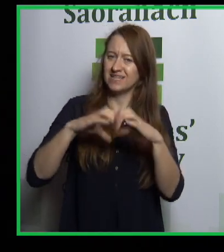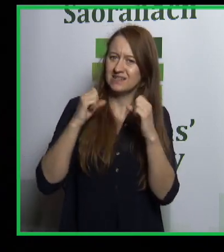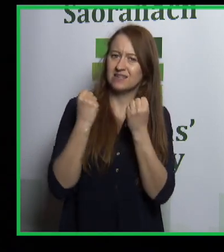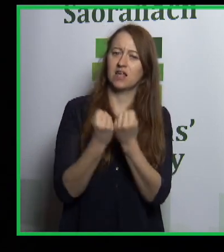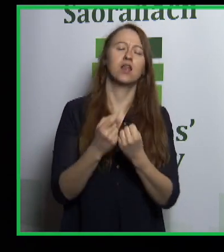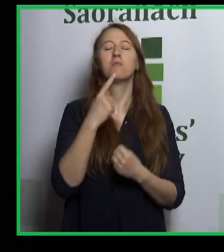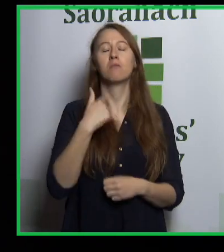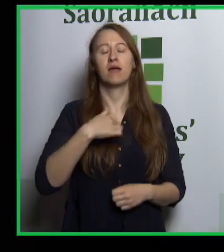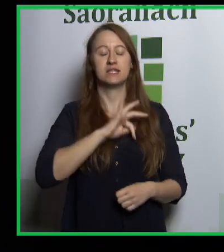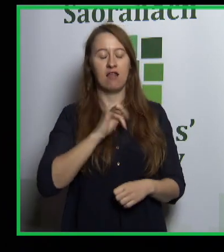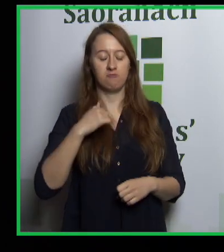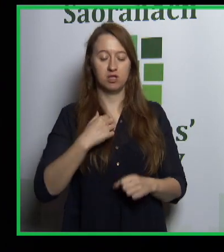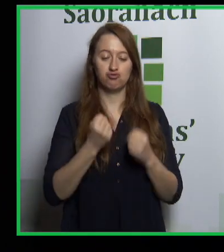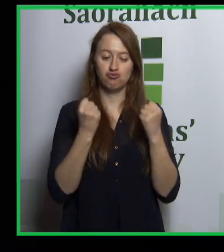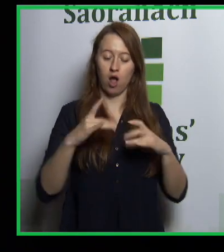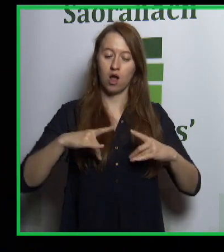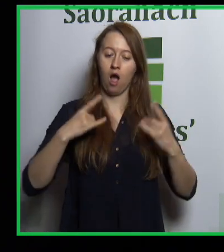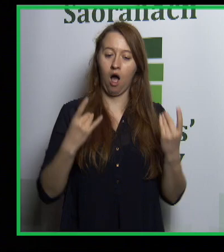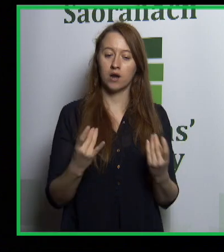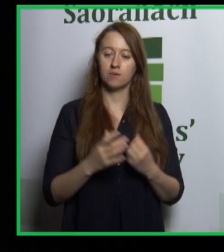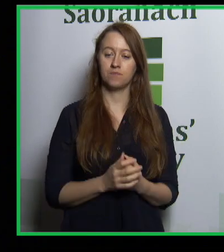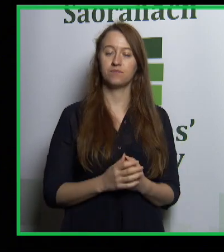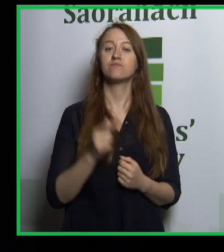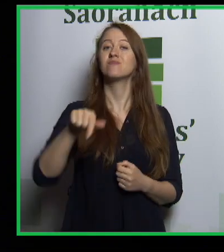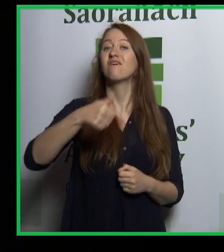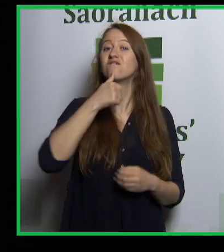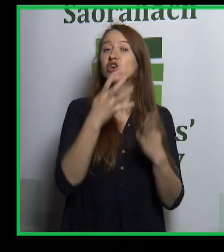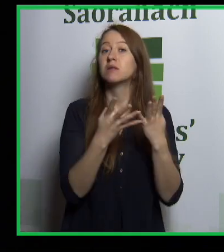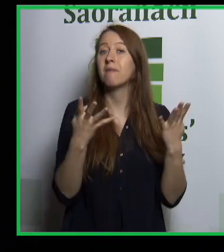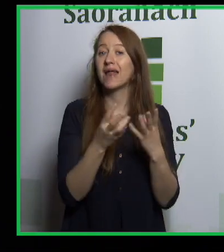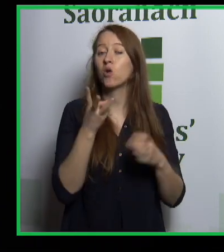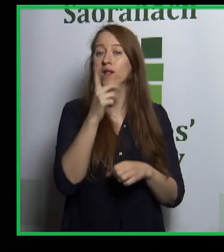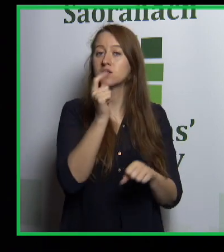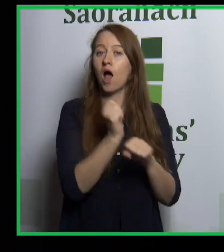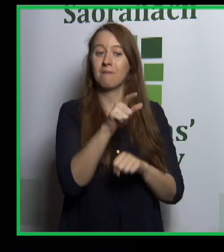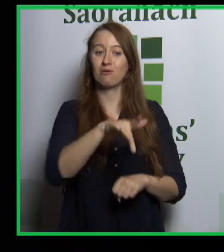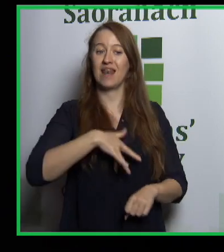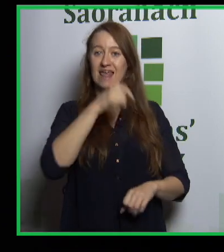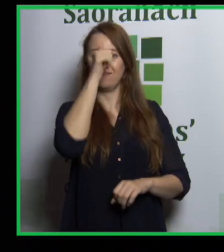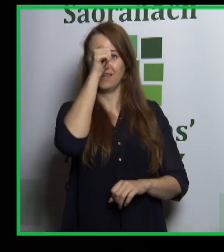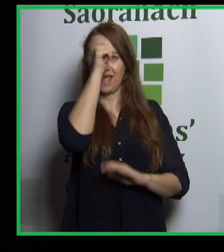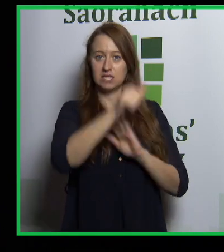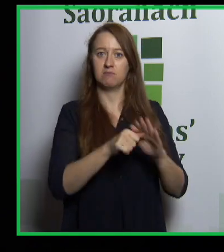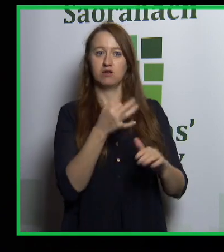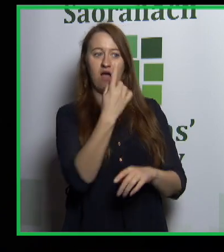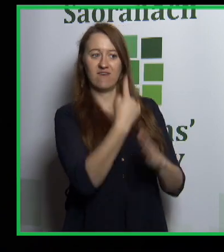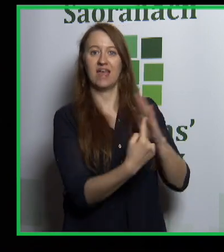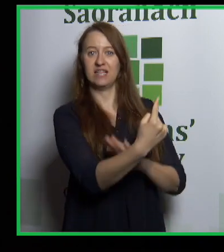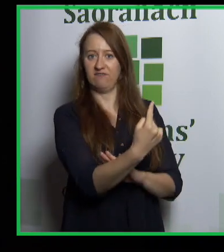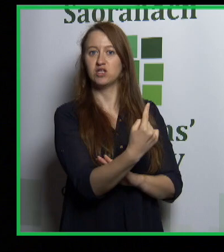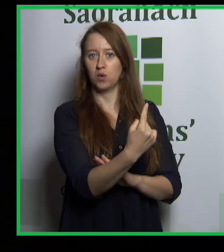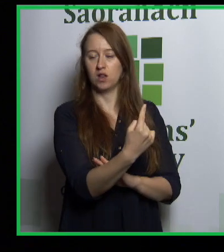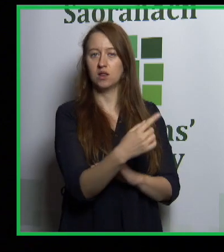honour for me. Our first panel is going to look at the lived experience of individuals. And this morning, it's a very diverse range of people